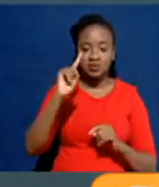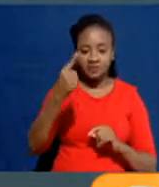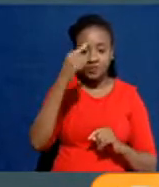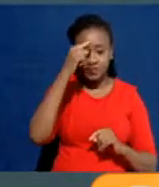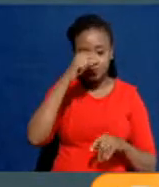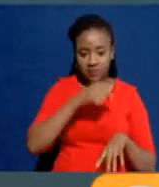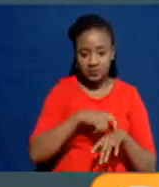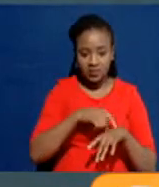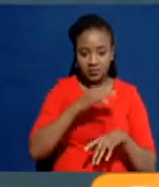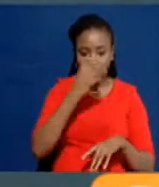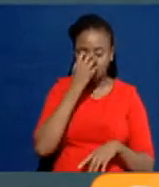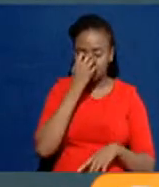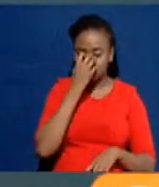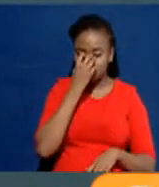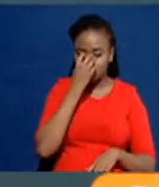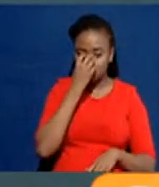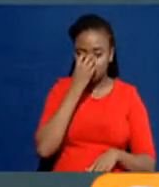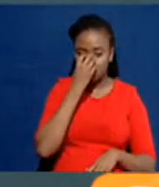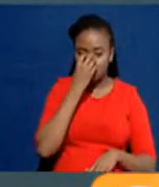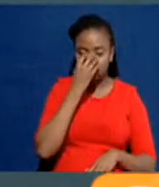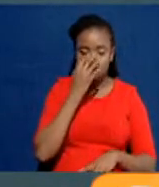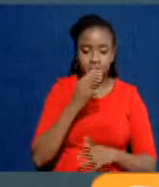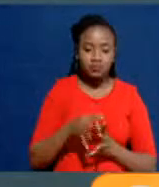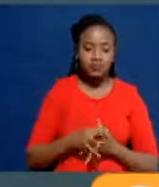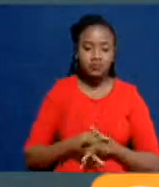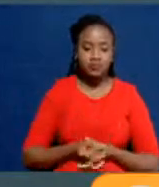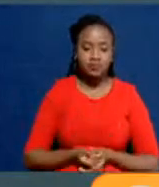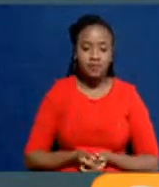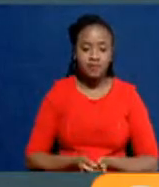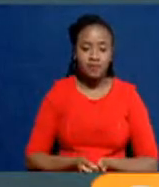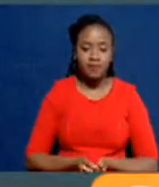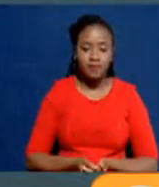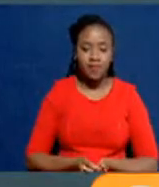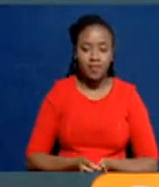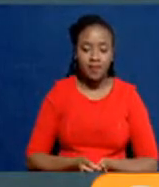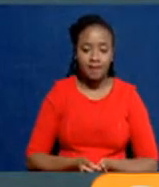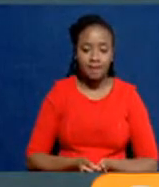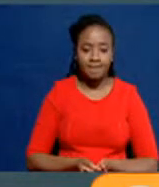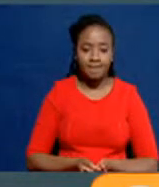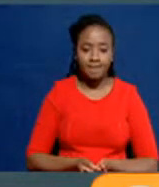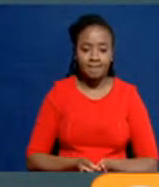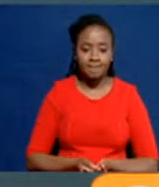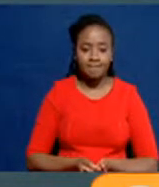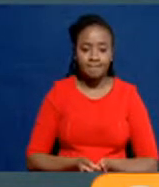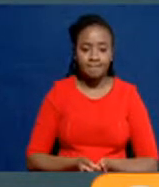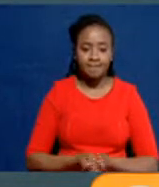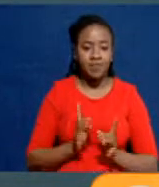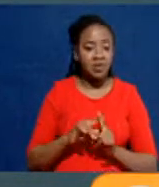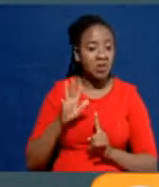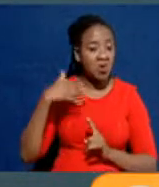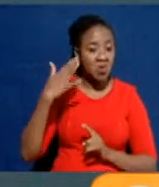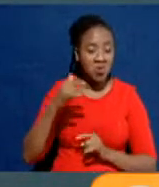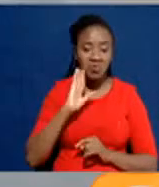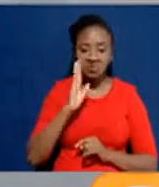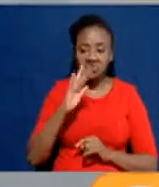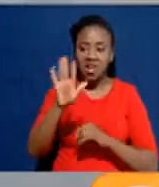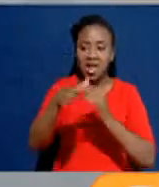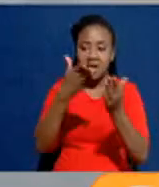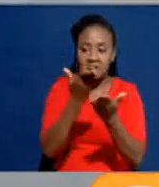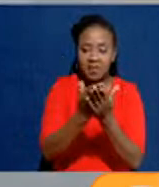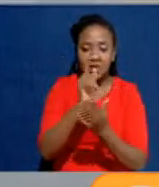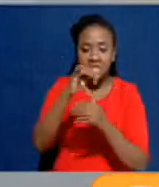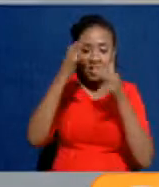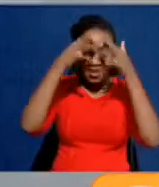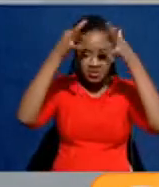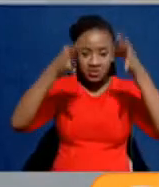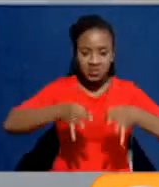really, to him as he enters his 10th month. You know? Yes, but they do intend to appeal that decision. And,